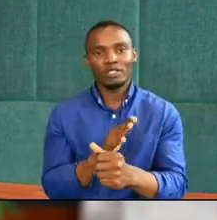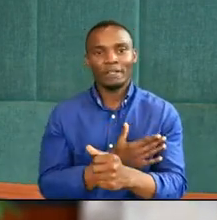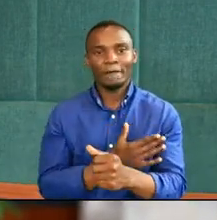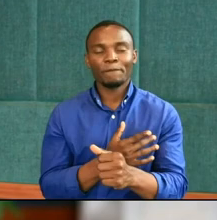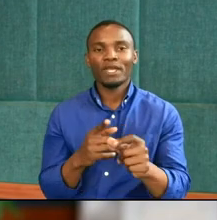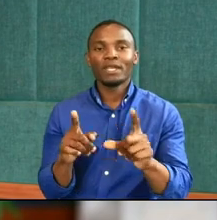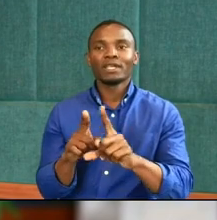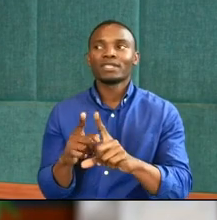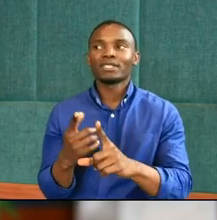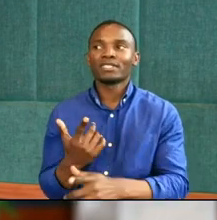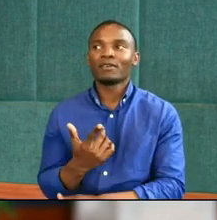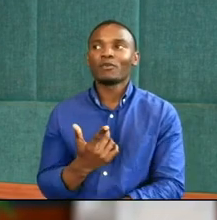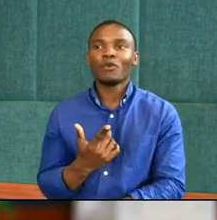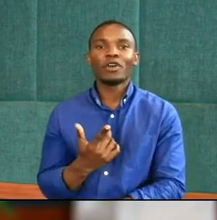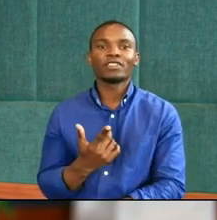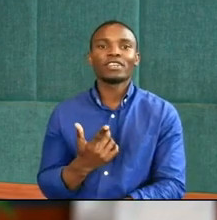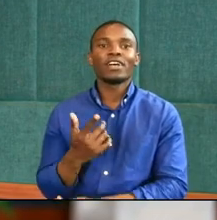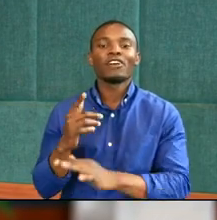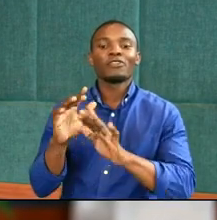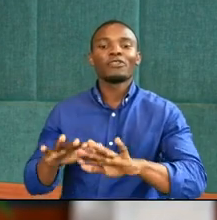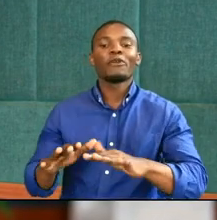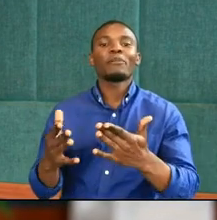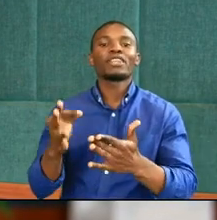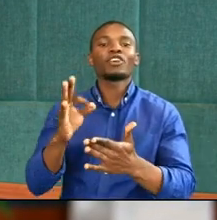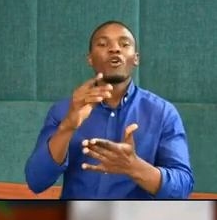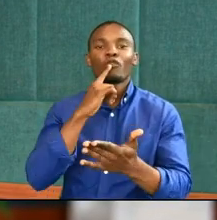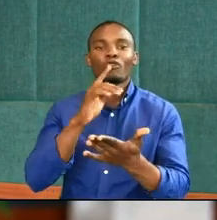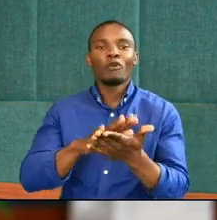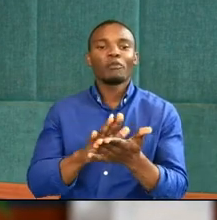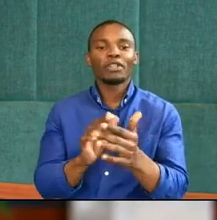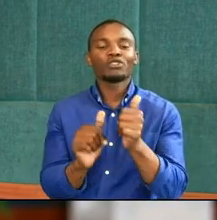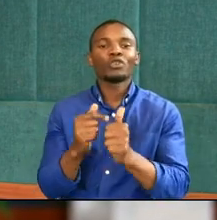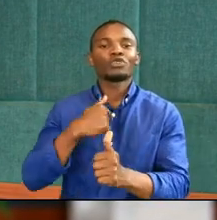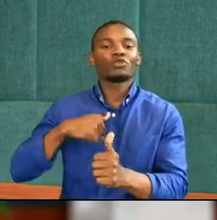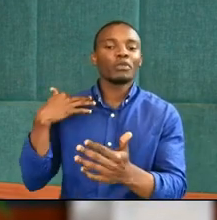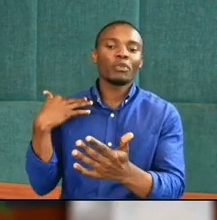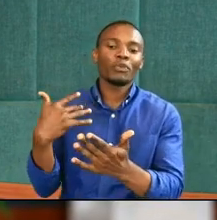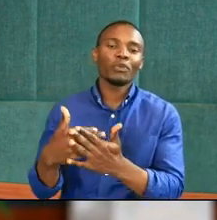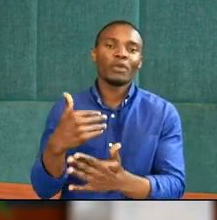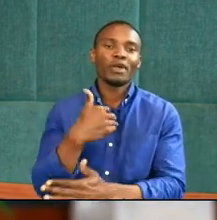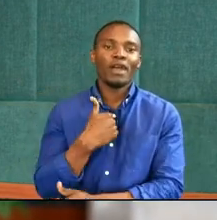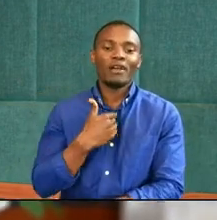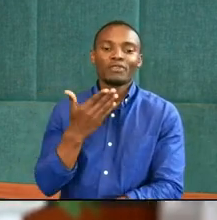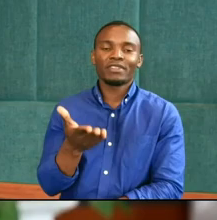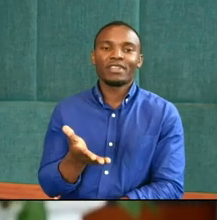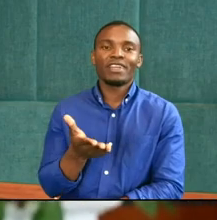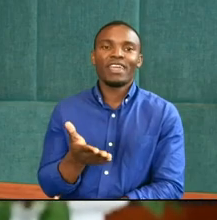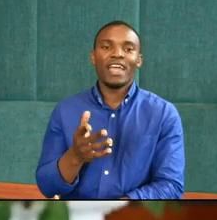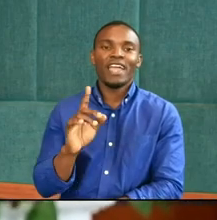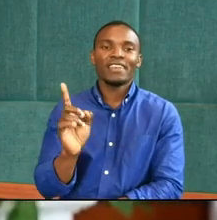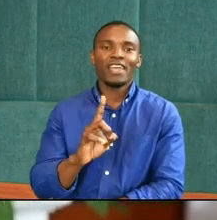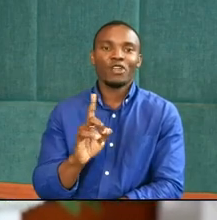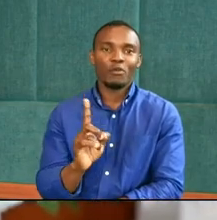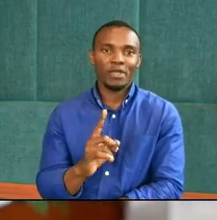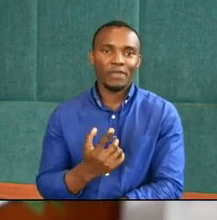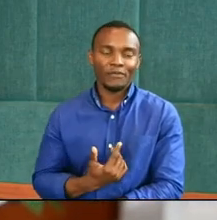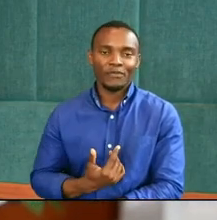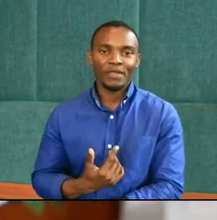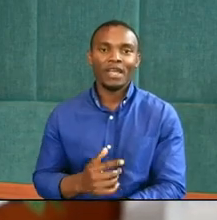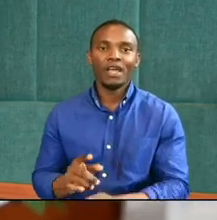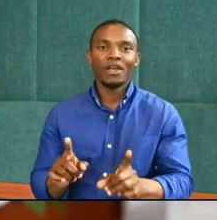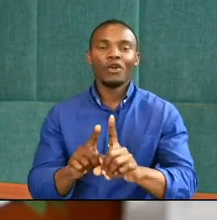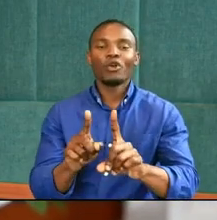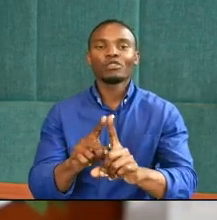the feast of praise that we've been having here in Nairobi.